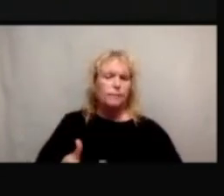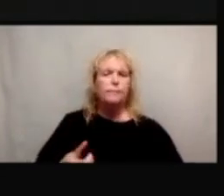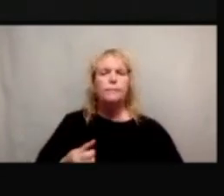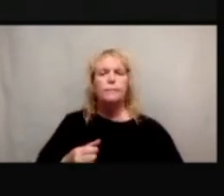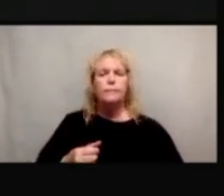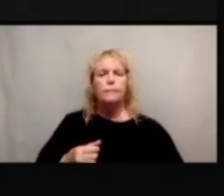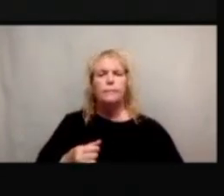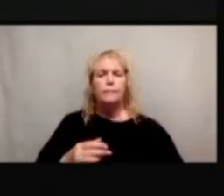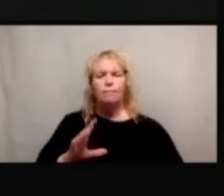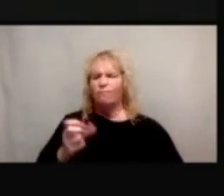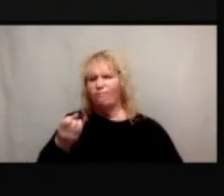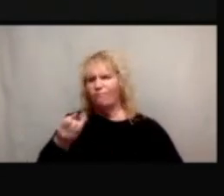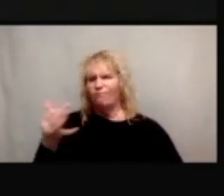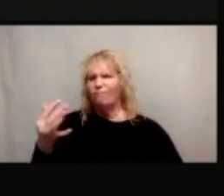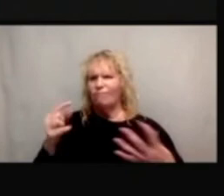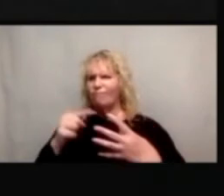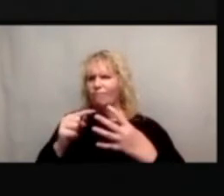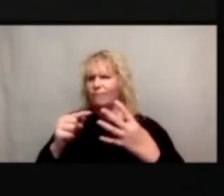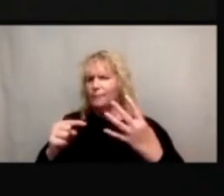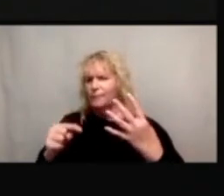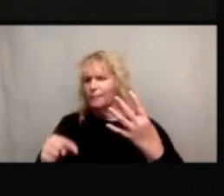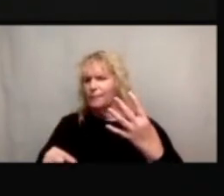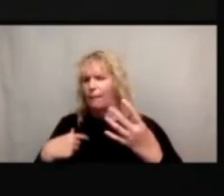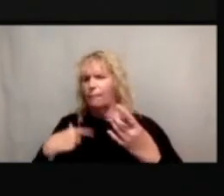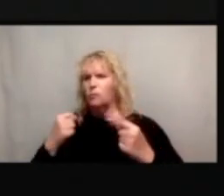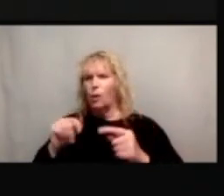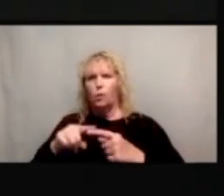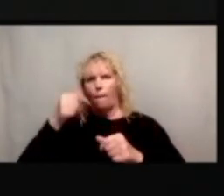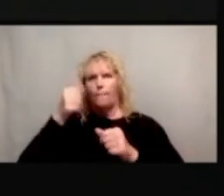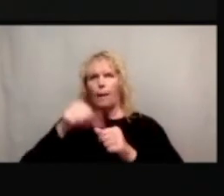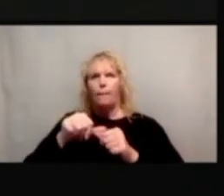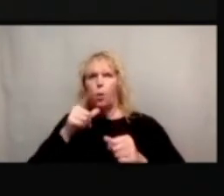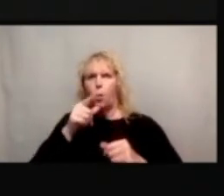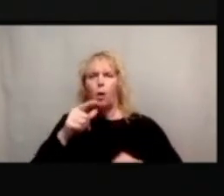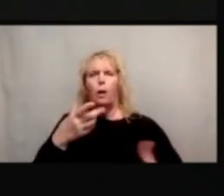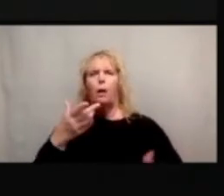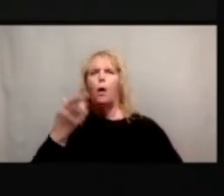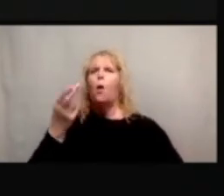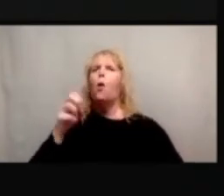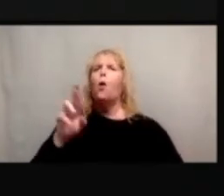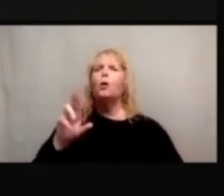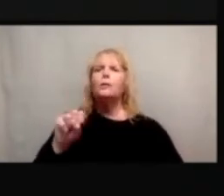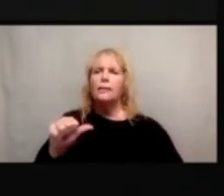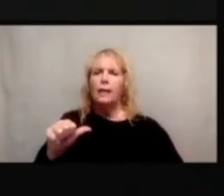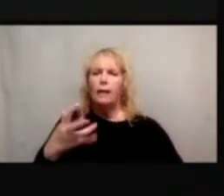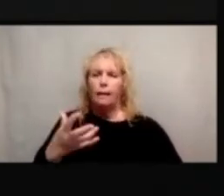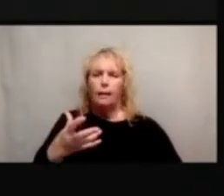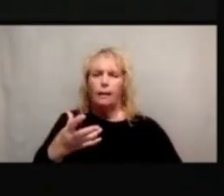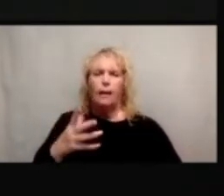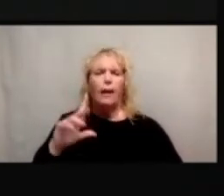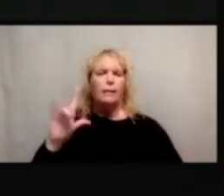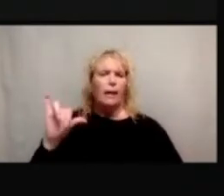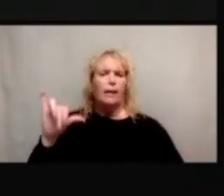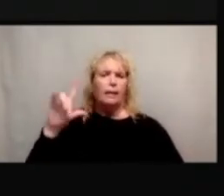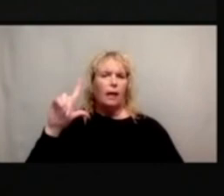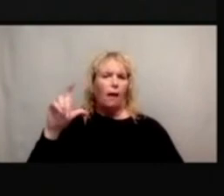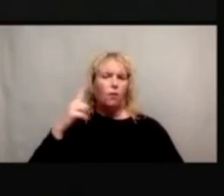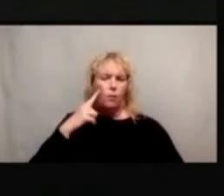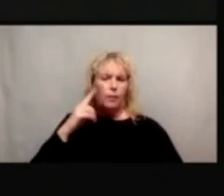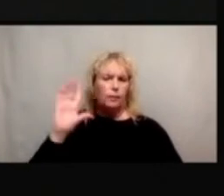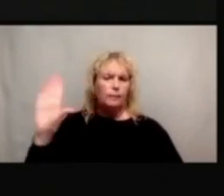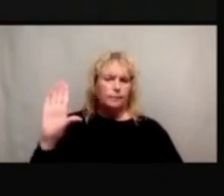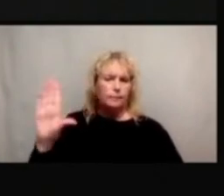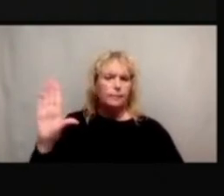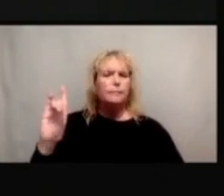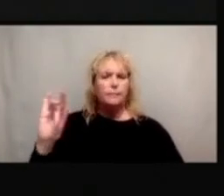there were a few other curated sites I'm trying to think of, that come from agencies like HRSA, government sites that